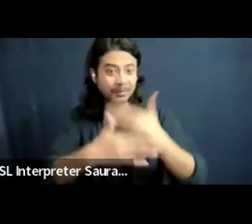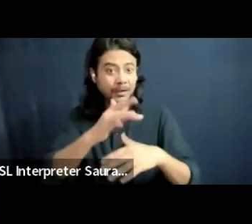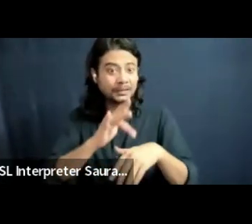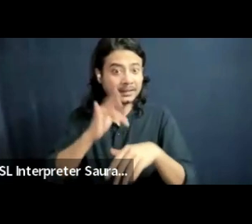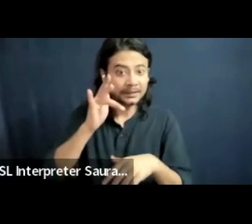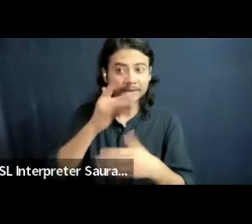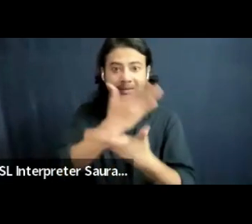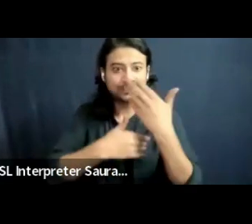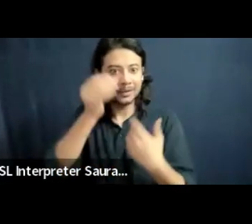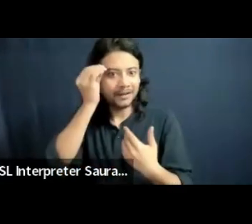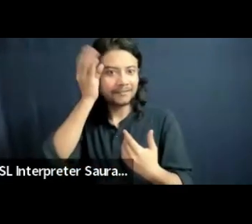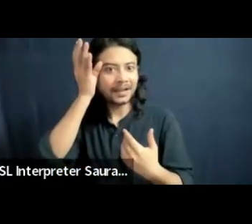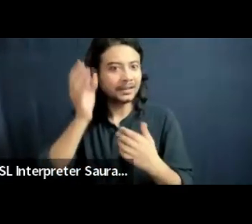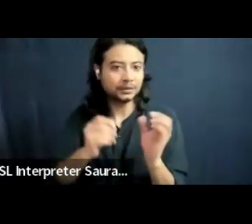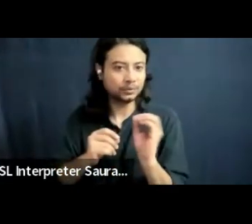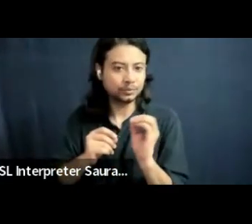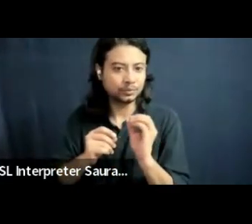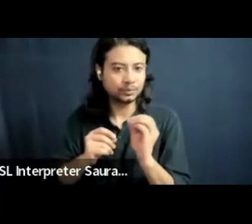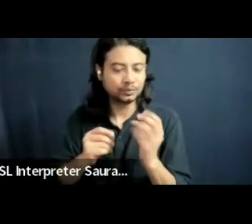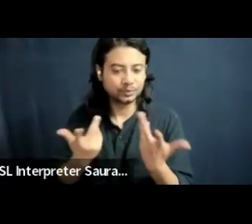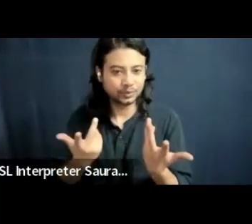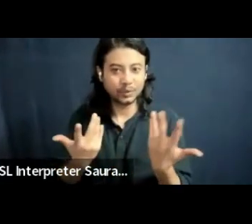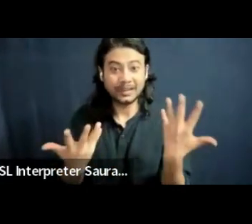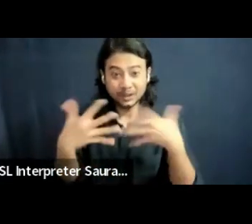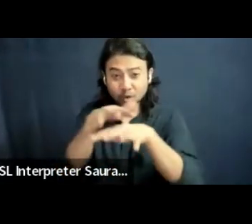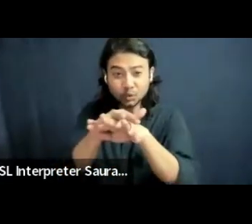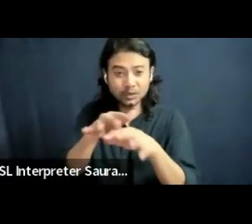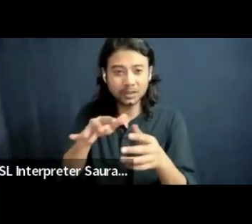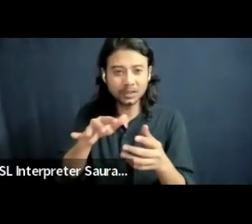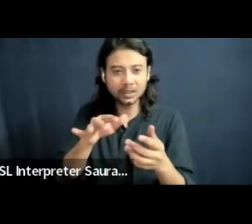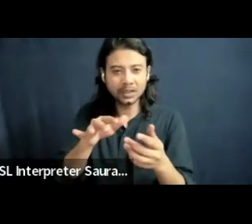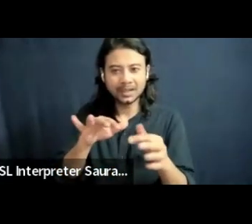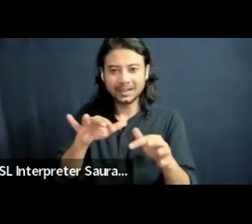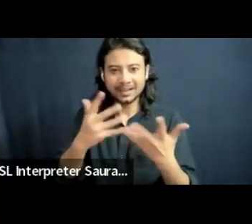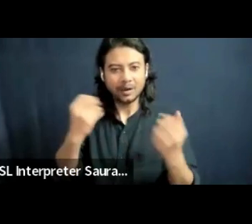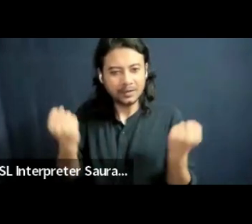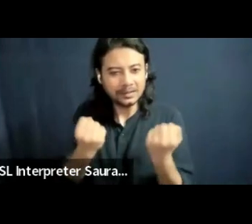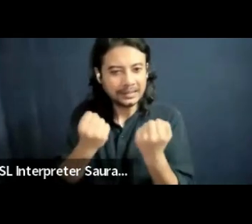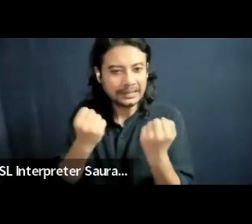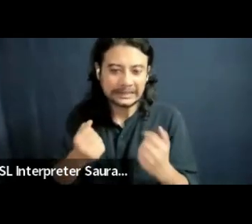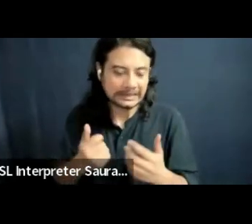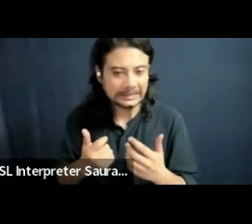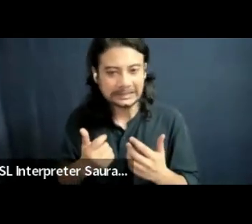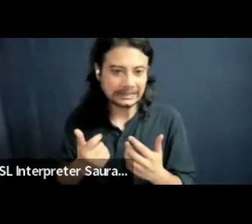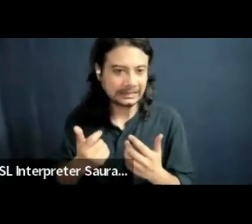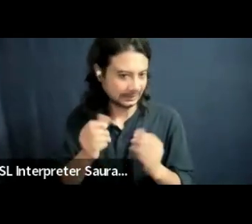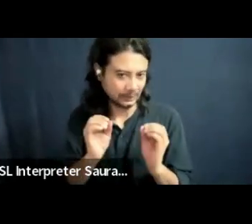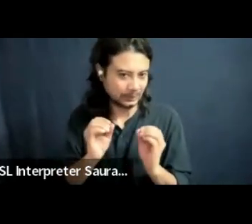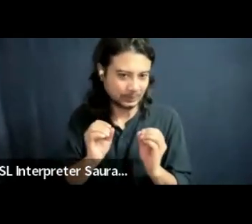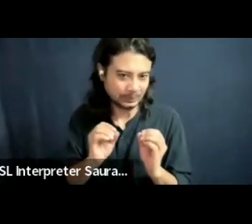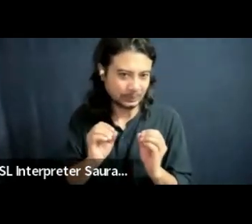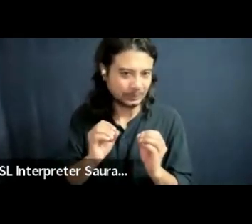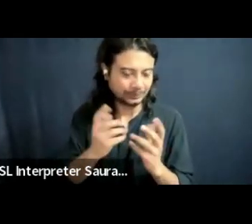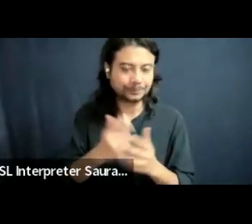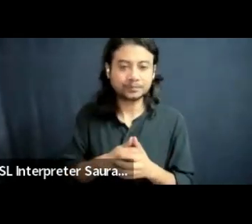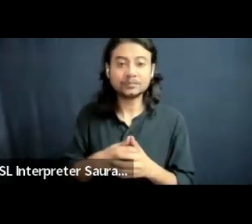inclusion into our transition work. We could move to the next slide, and I just want to, we're going to watch